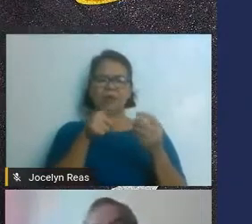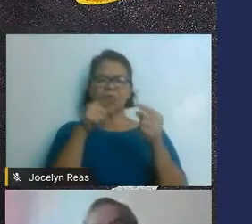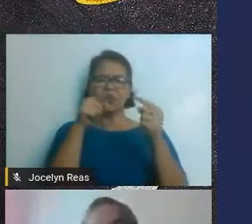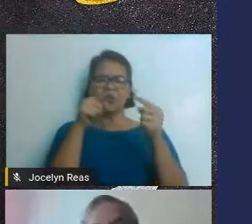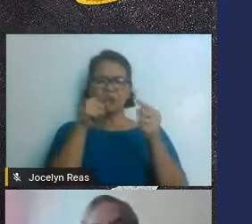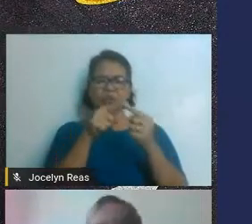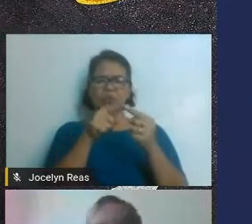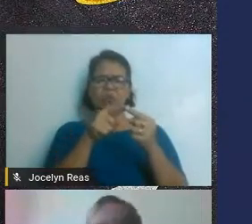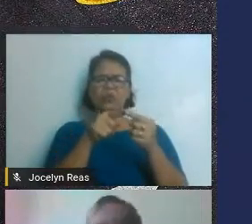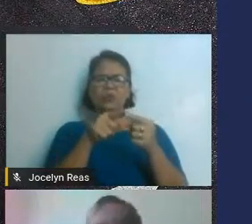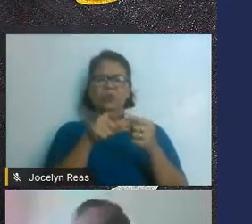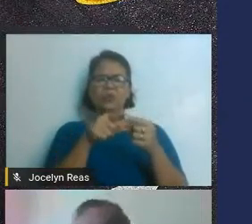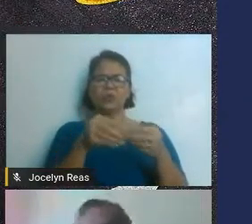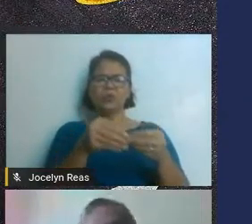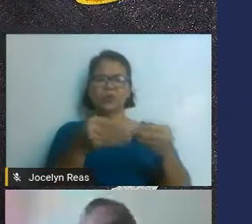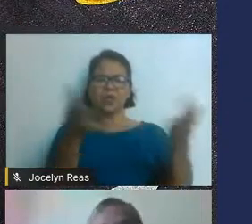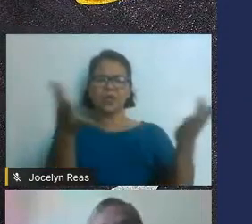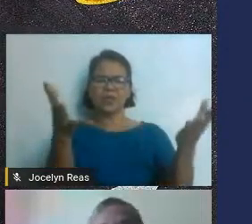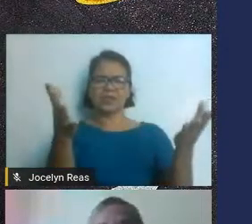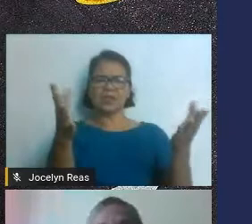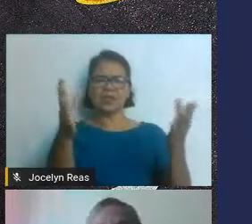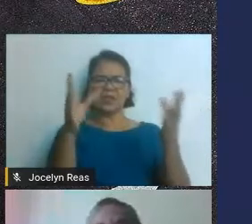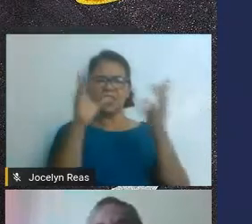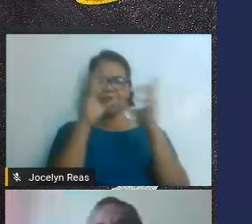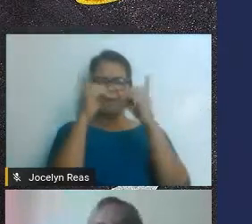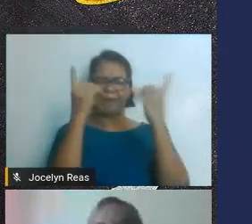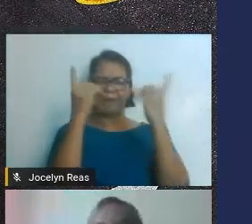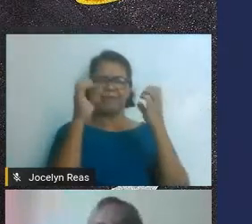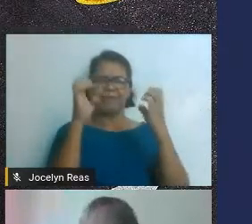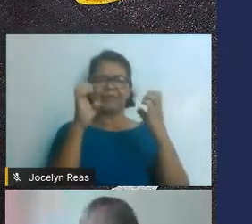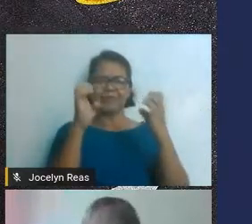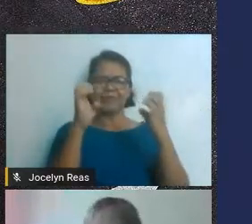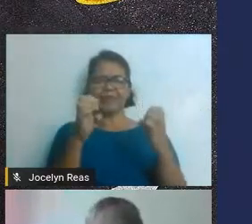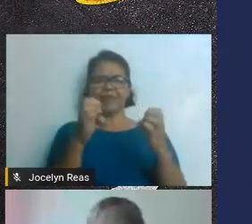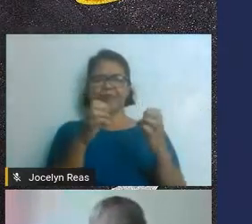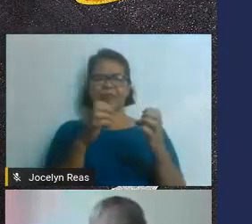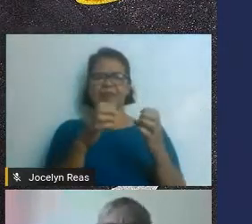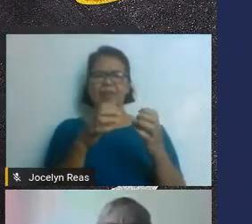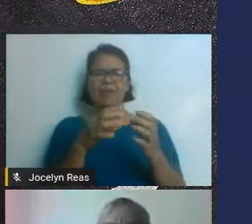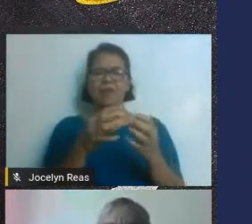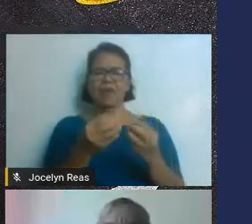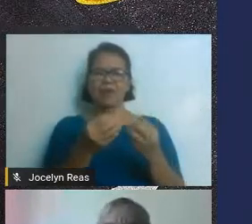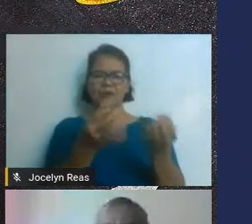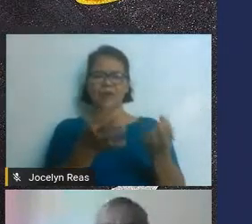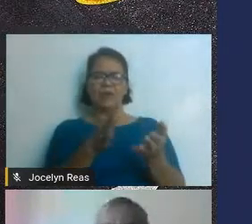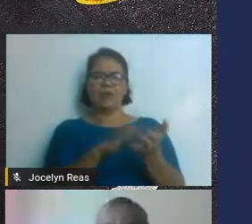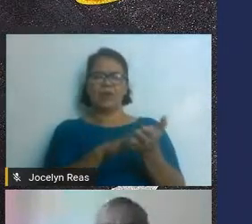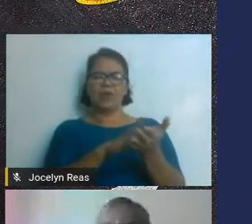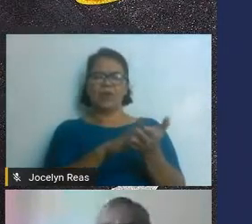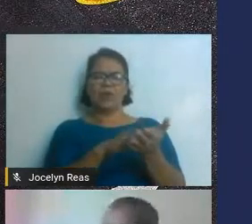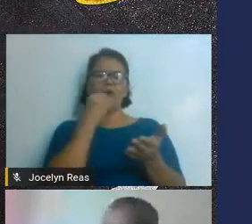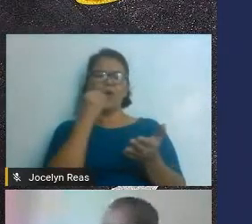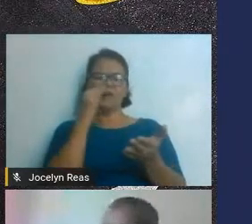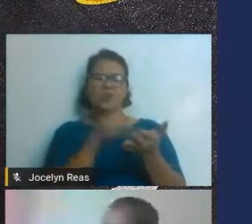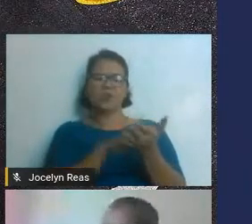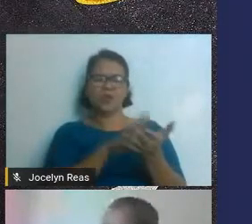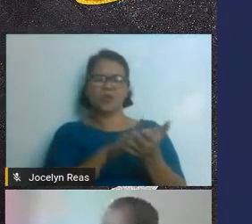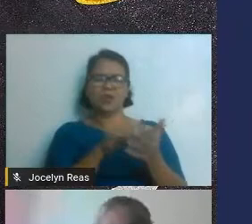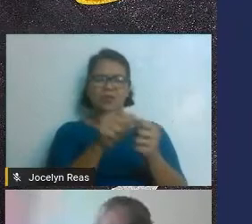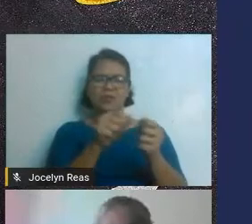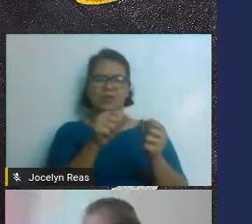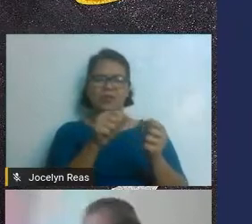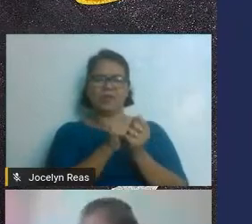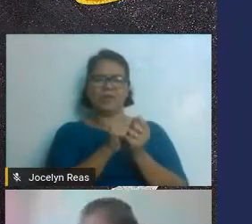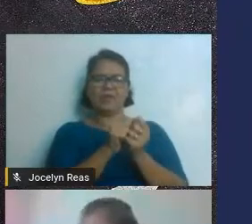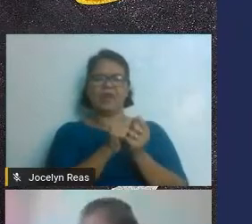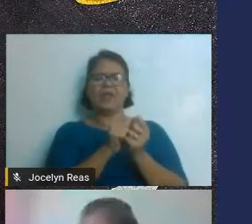Education, our schools, a few schools in the country to offer homeschooling as an option. And ang homeschooling naman is essentially a form